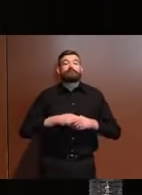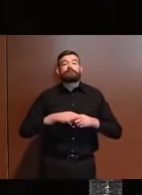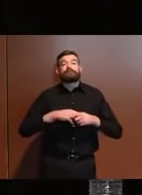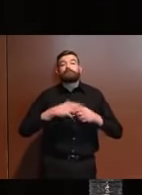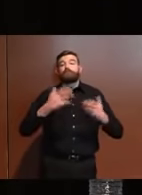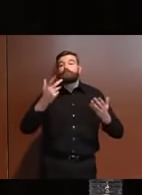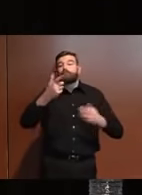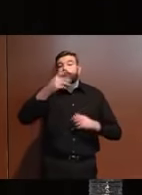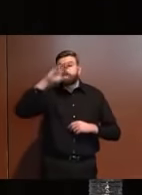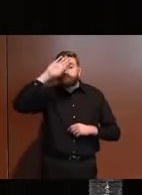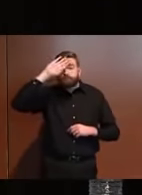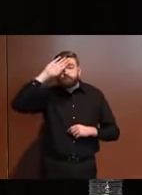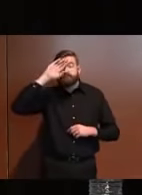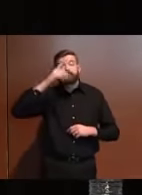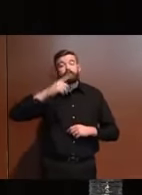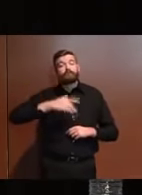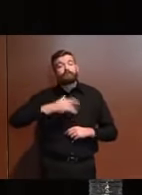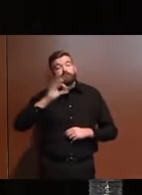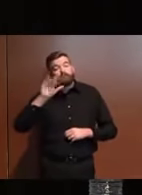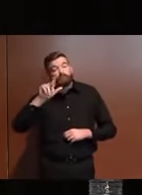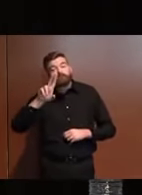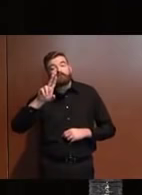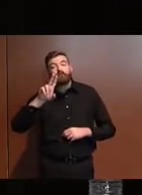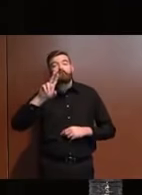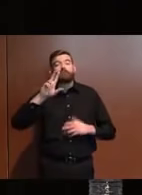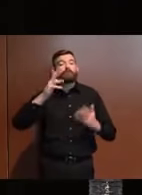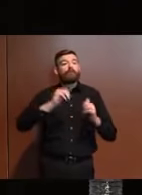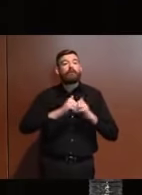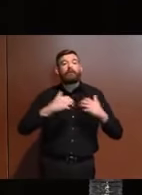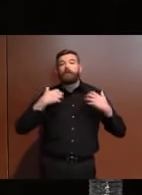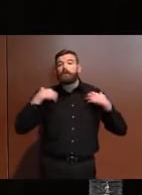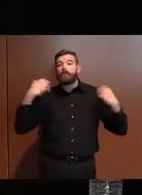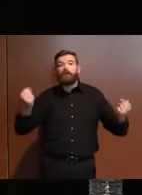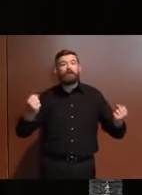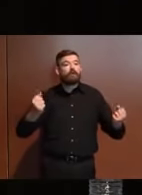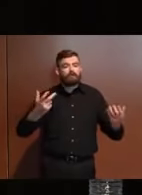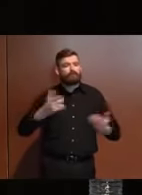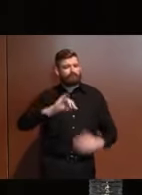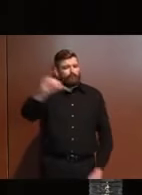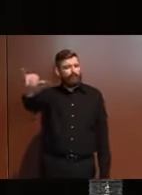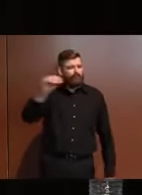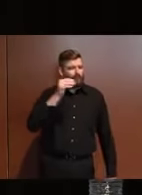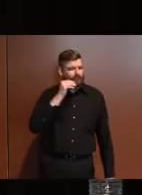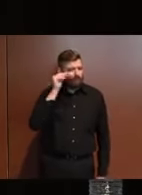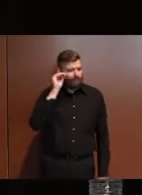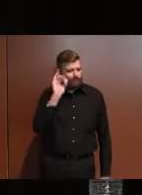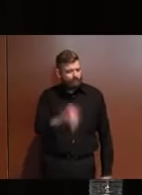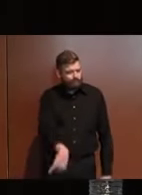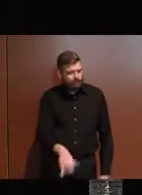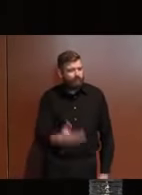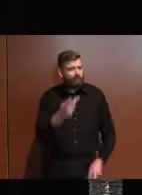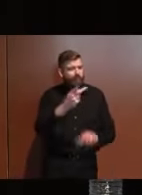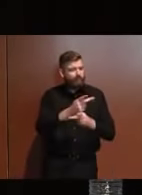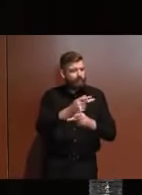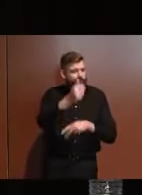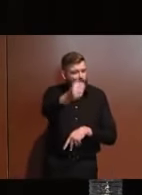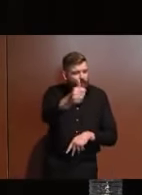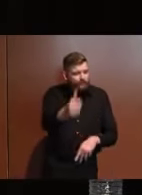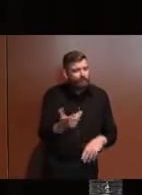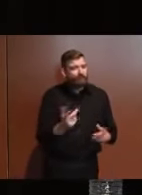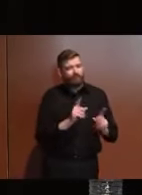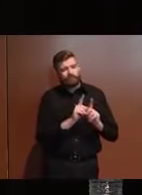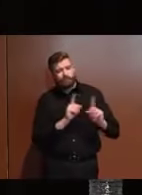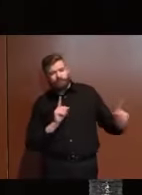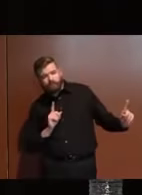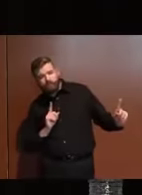other people, and stay away from other people because that's the most important thing. And as far as taking care of yourself, all the general types of things that we would say if you're sick you